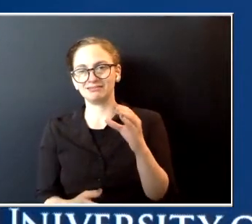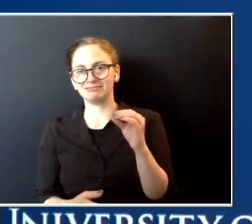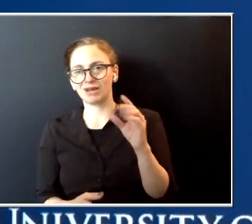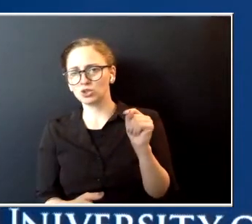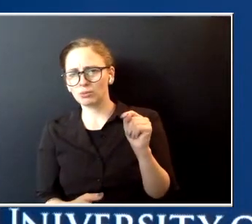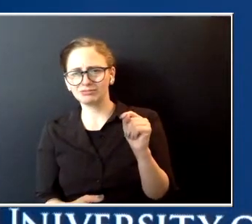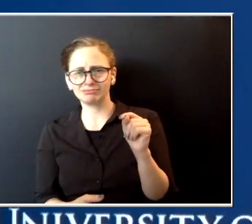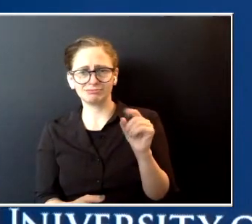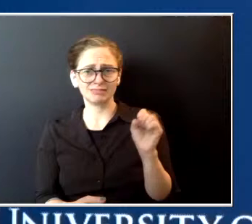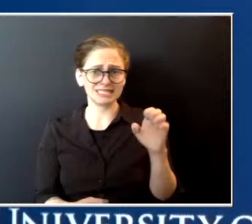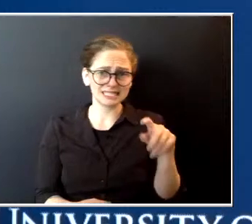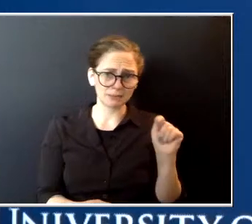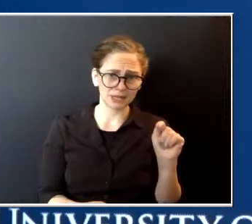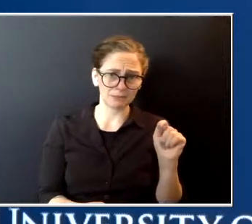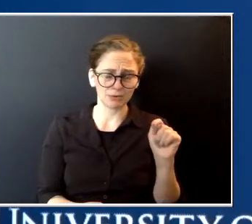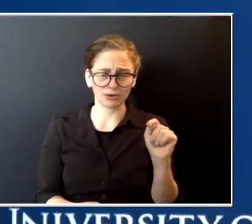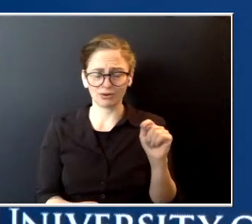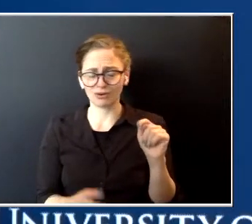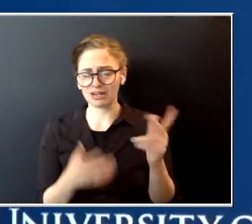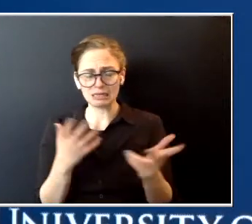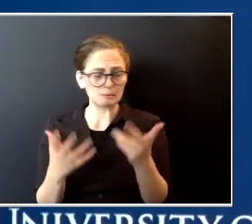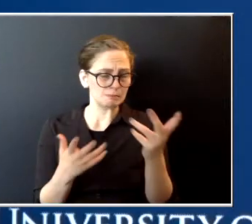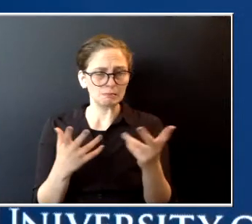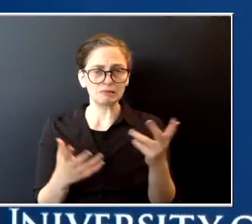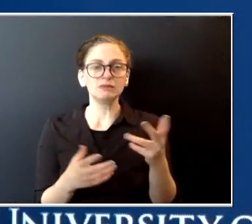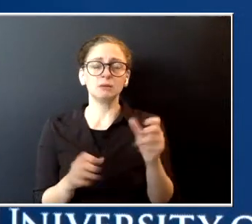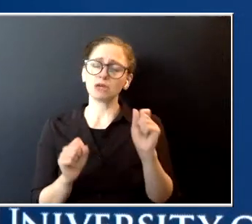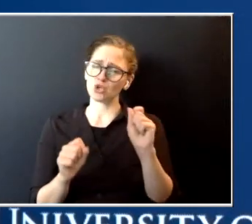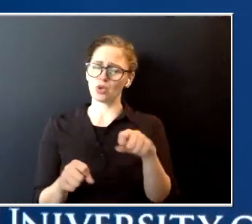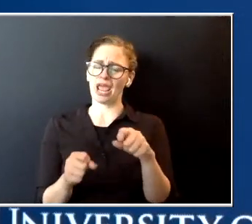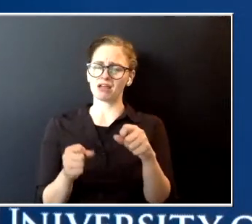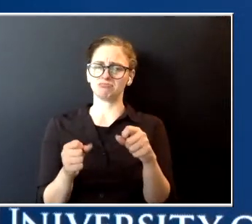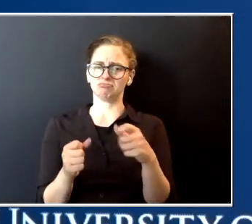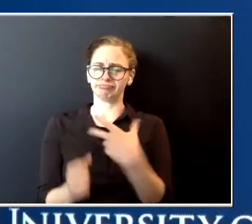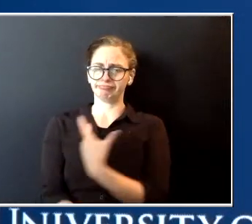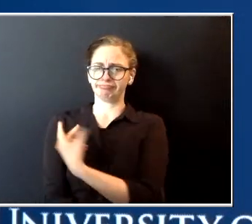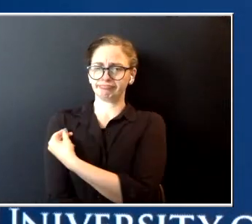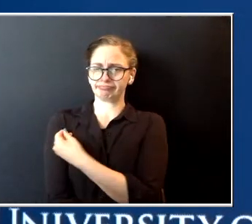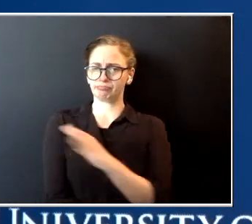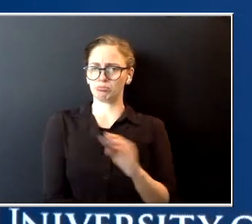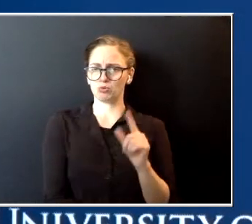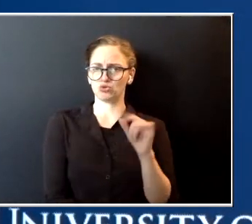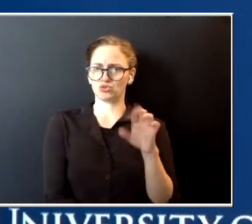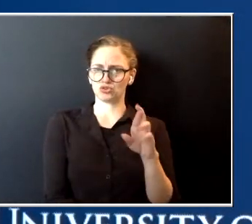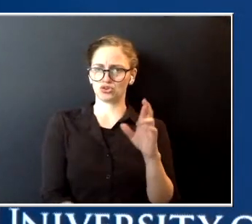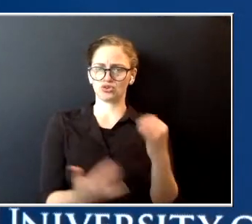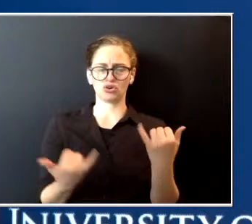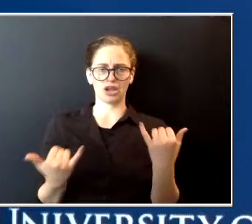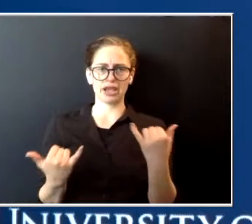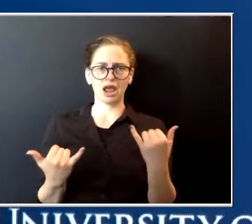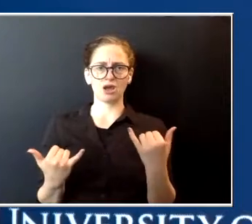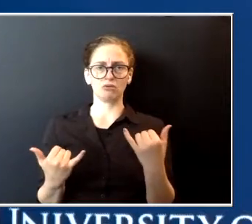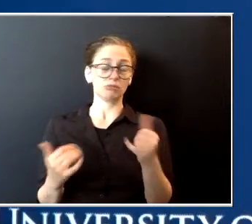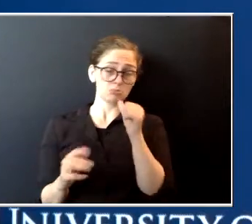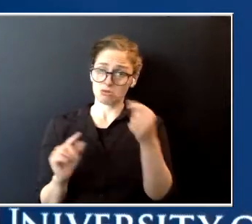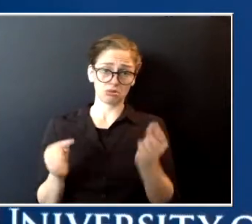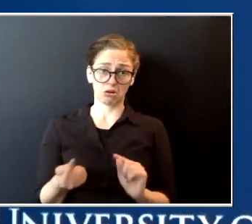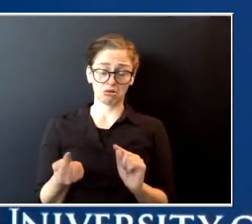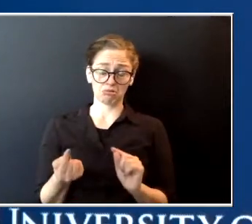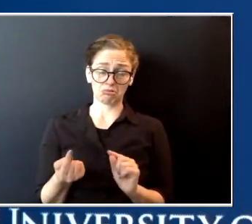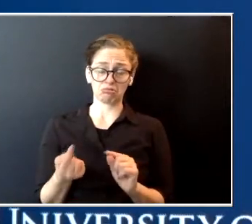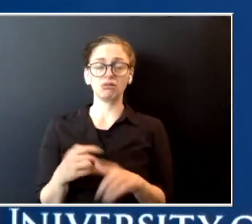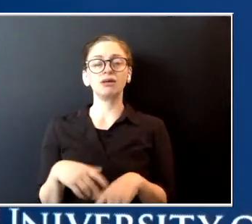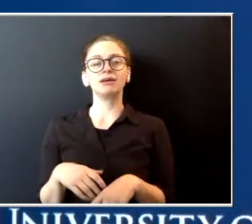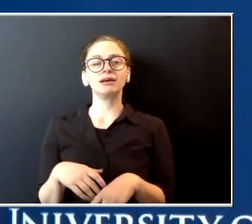now. It's not going to hurt you. Obviously, it is a few variants separated from what we are dealing